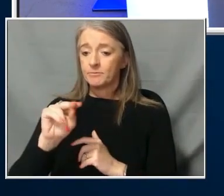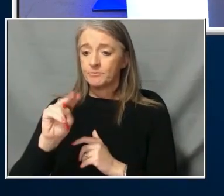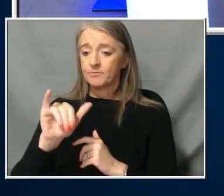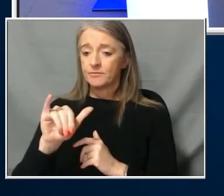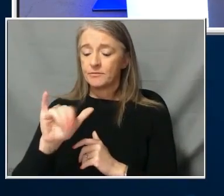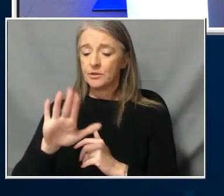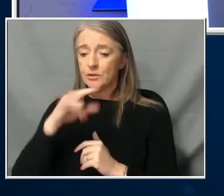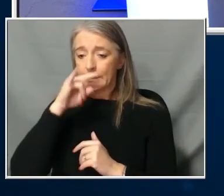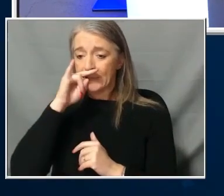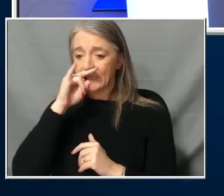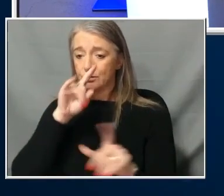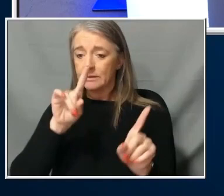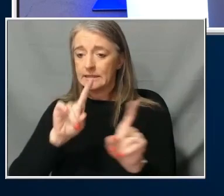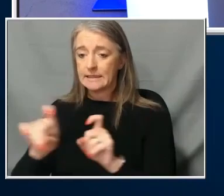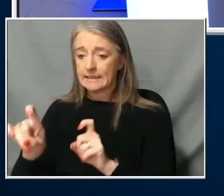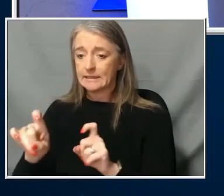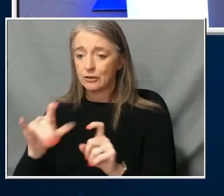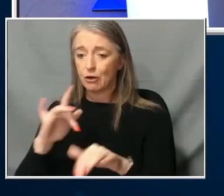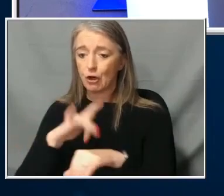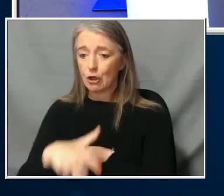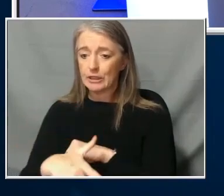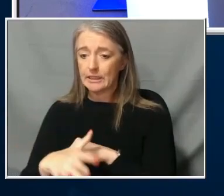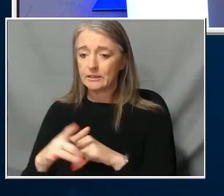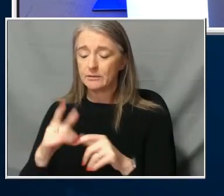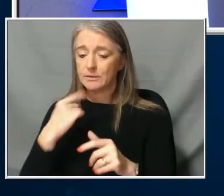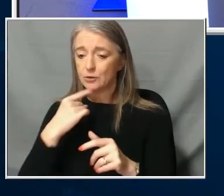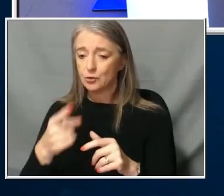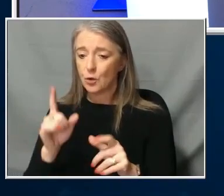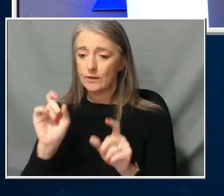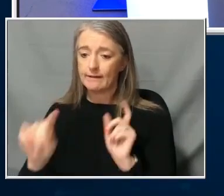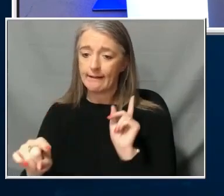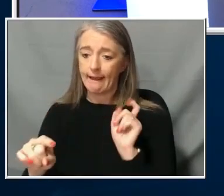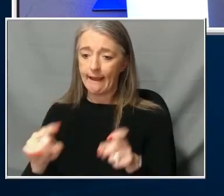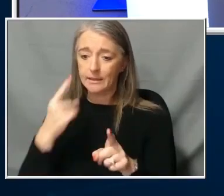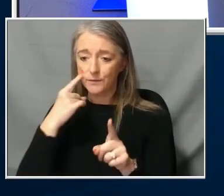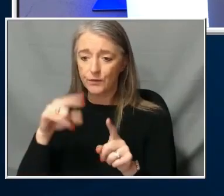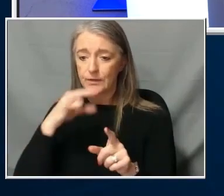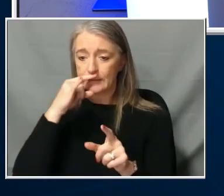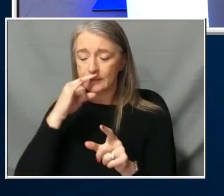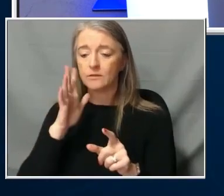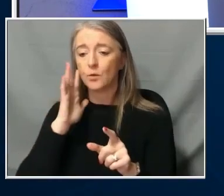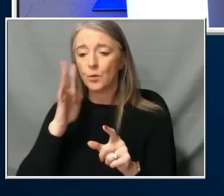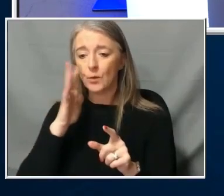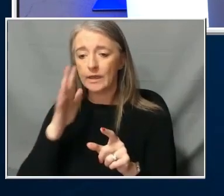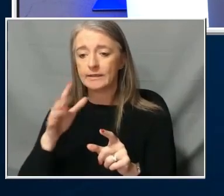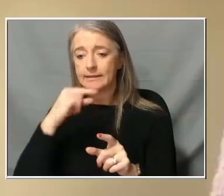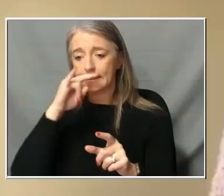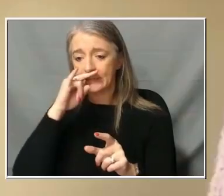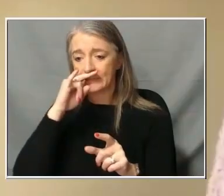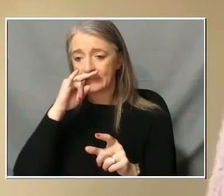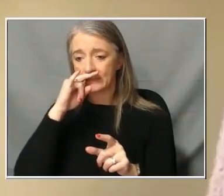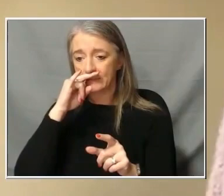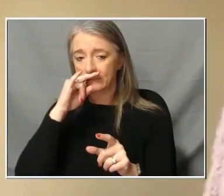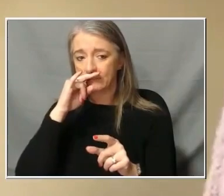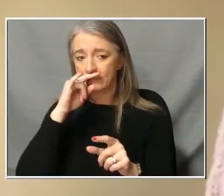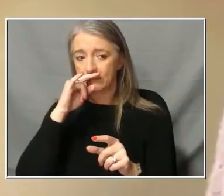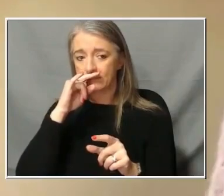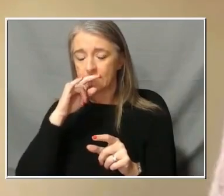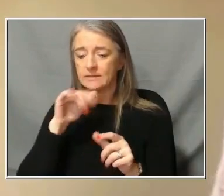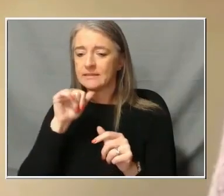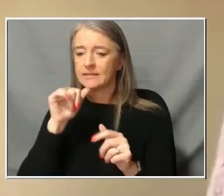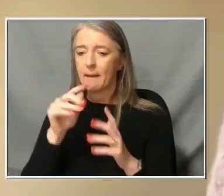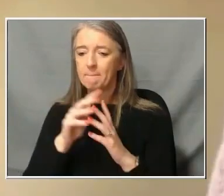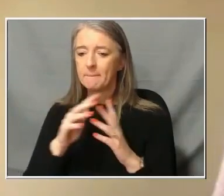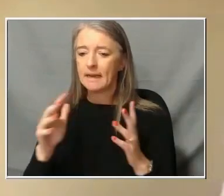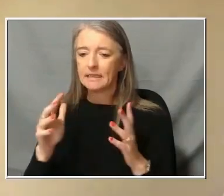screened earlier for this? Are there things you've been told you can ask for? They will when they, there's not